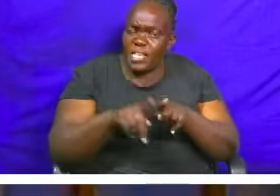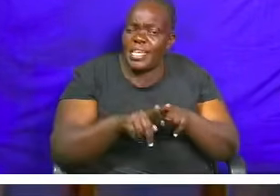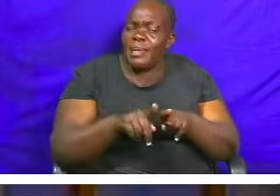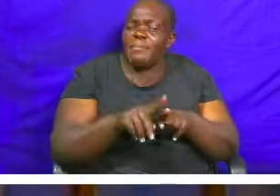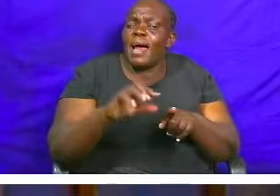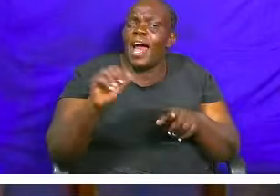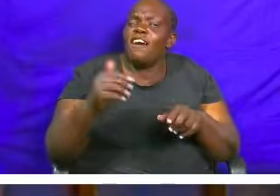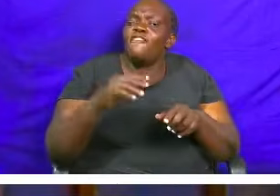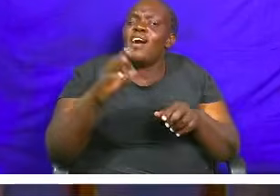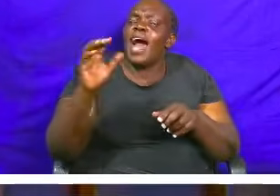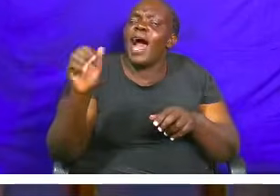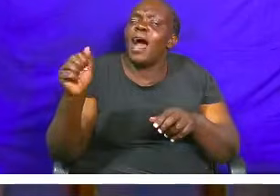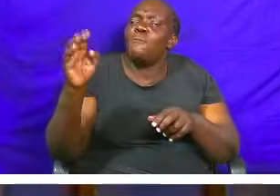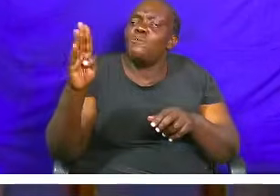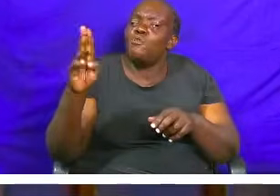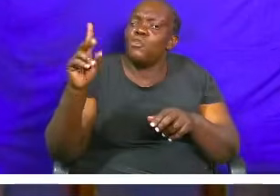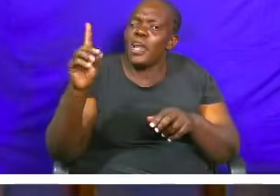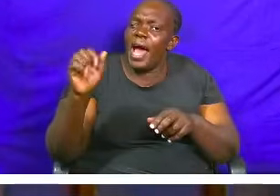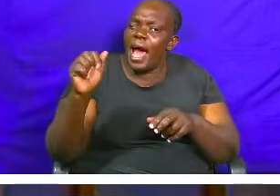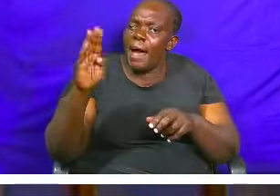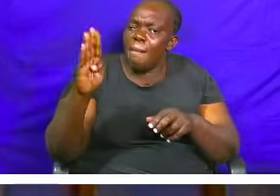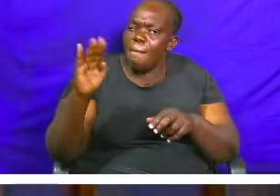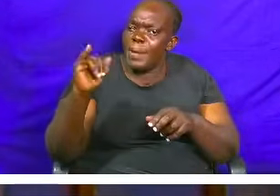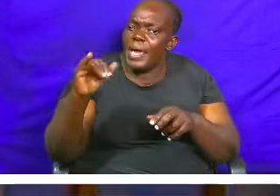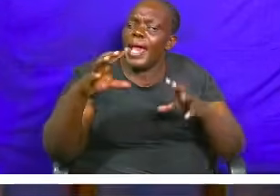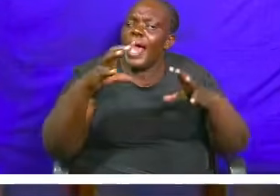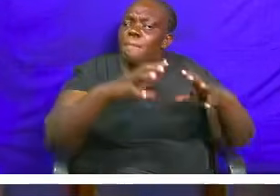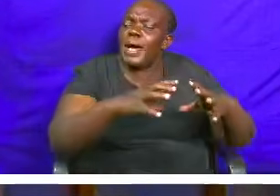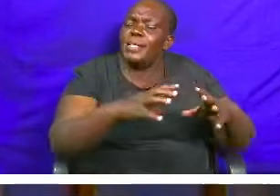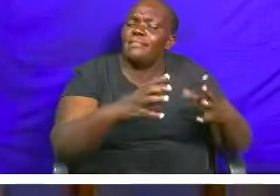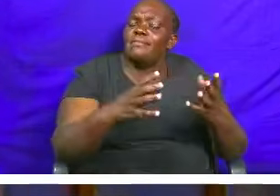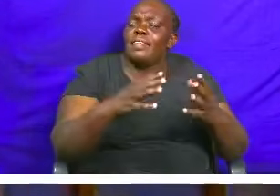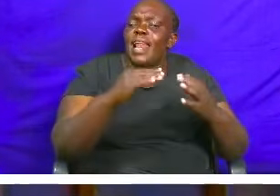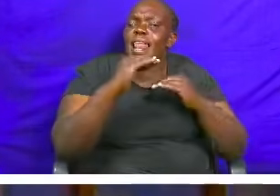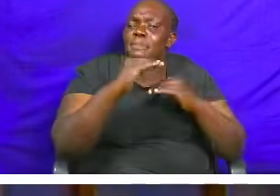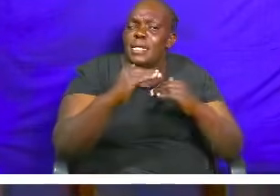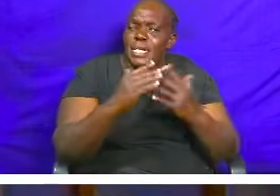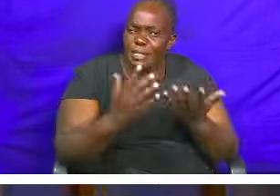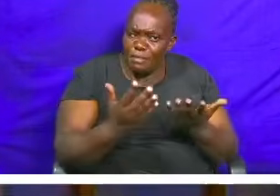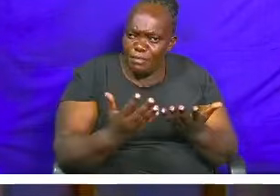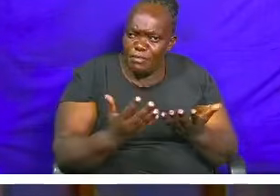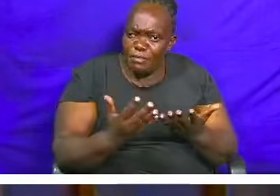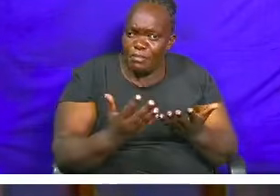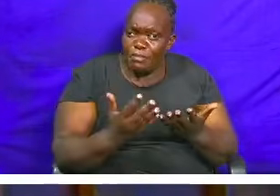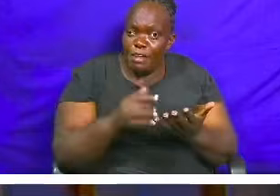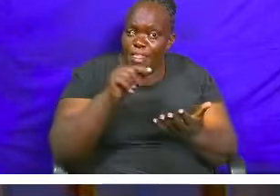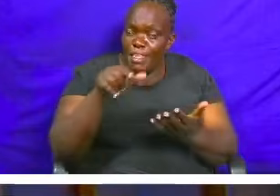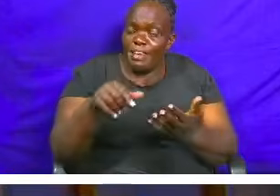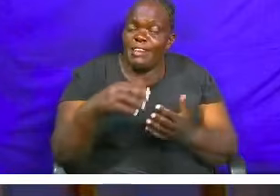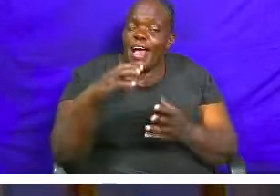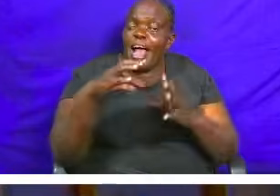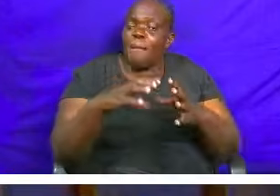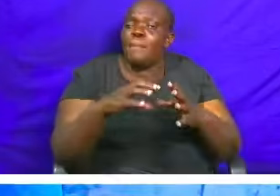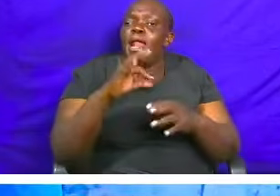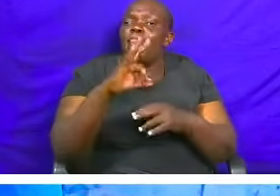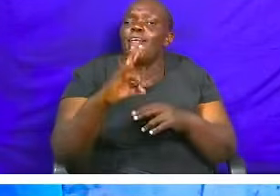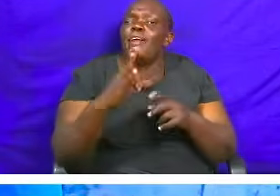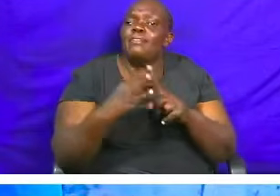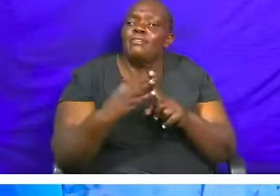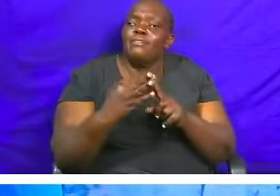Oil Company Limited. That is Those, ADNOC. yeah. So, so this So company. Aramco, ENOC, and ADNOC.